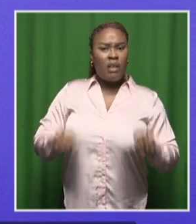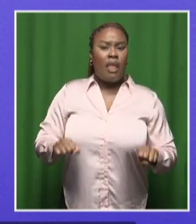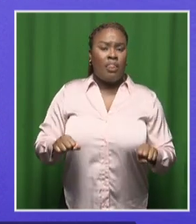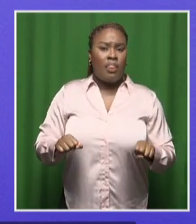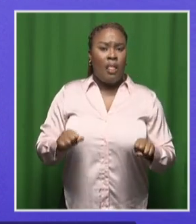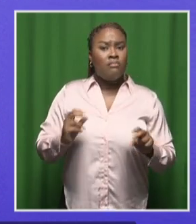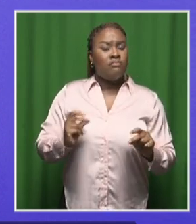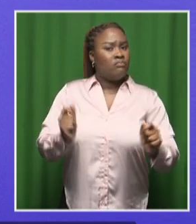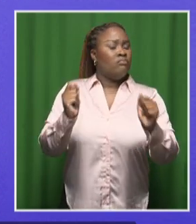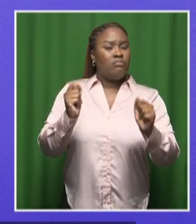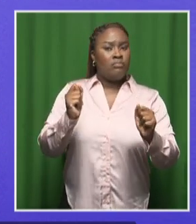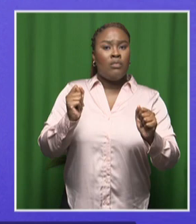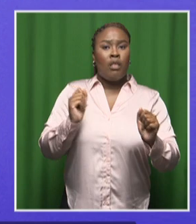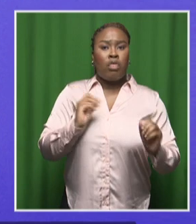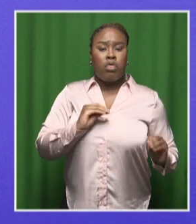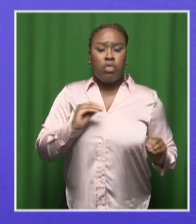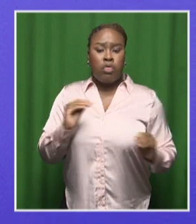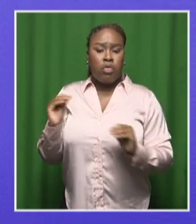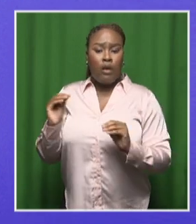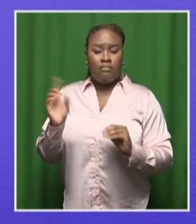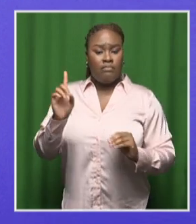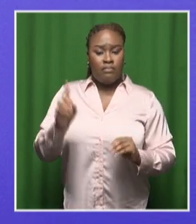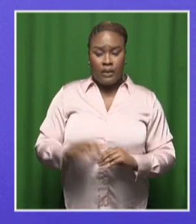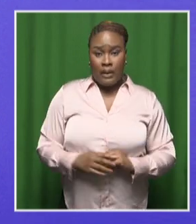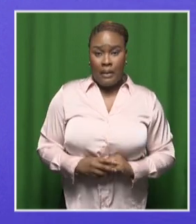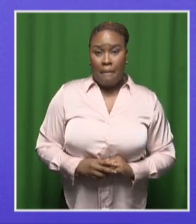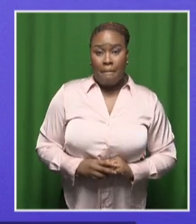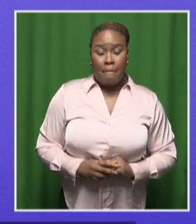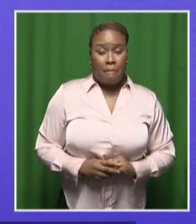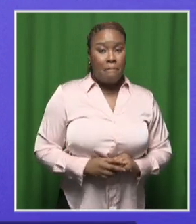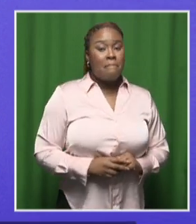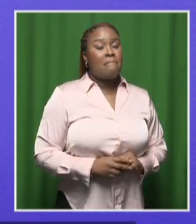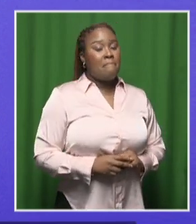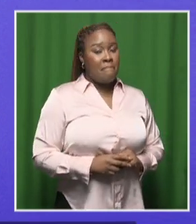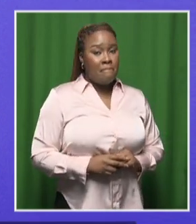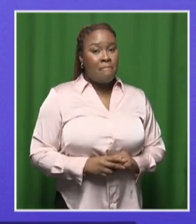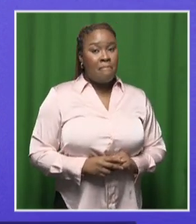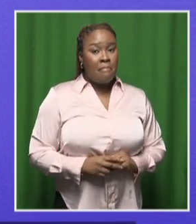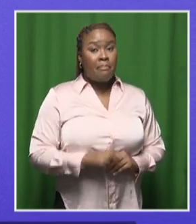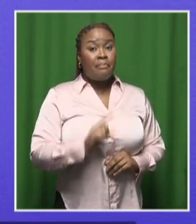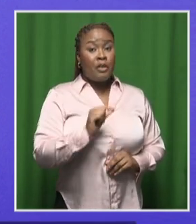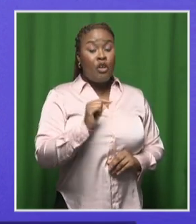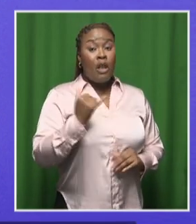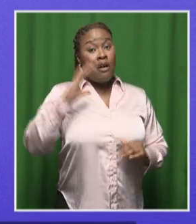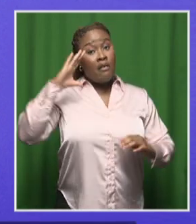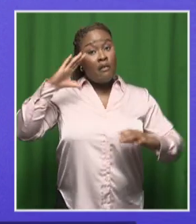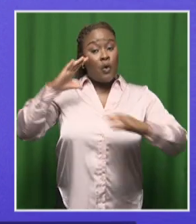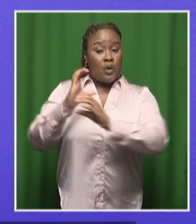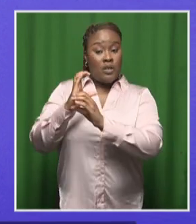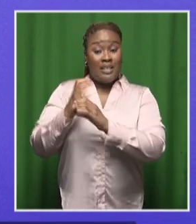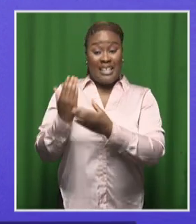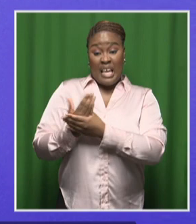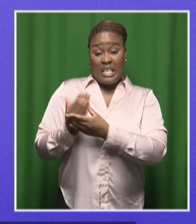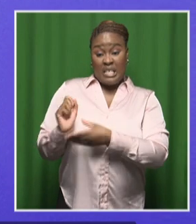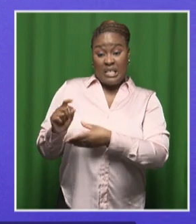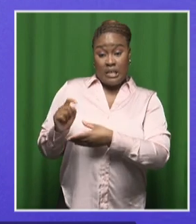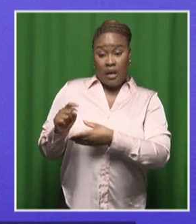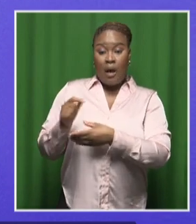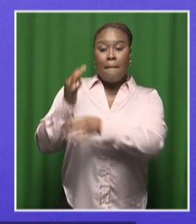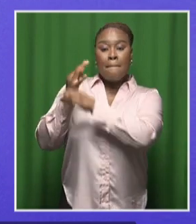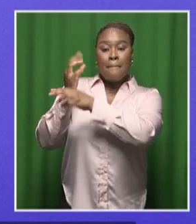efficiently and speedily. Now, this is obviously, we're talking about the parents, this particular case, the parents